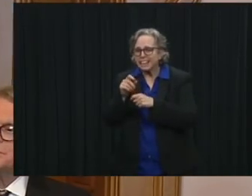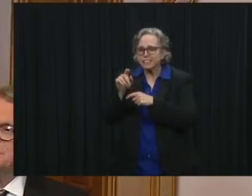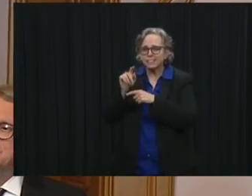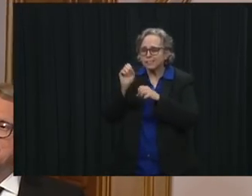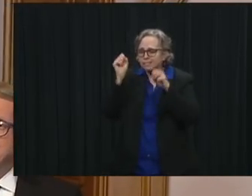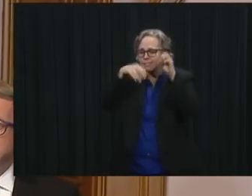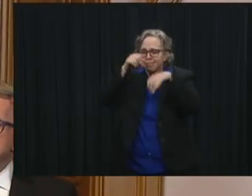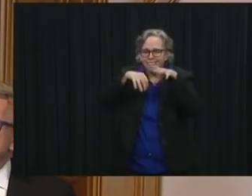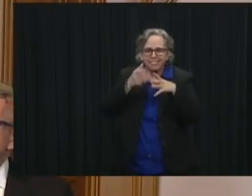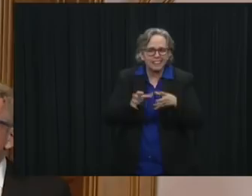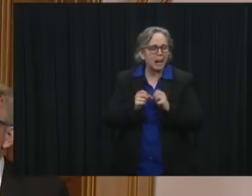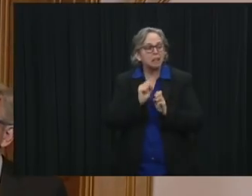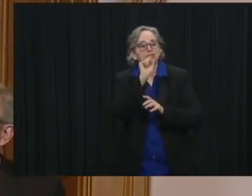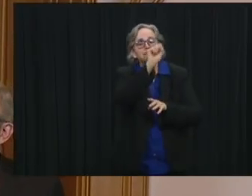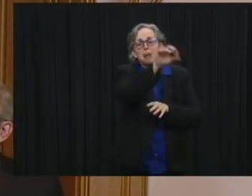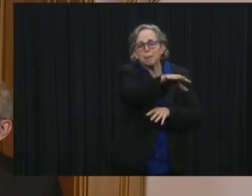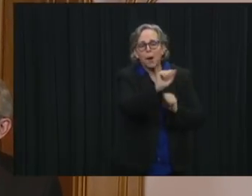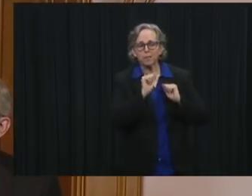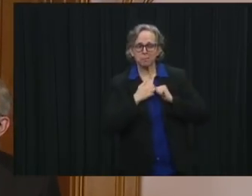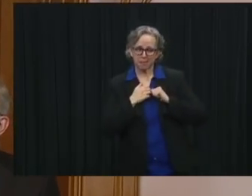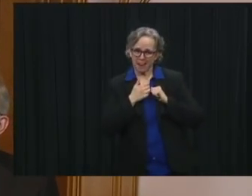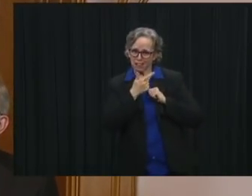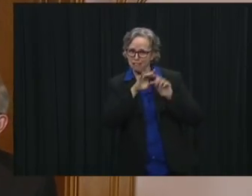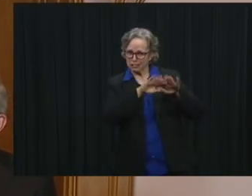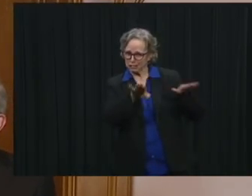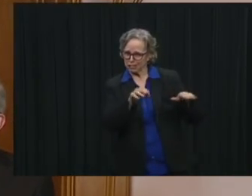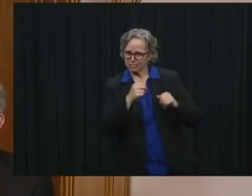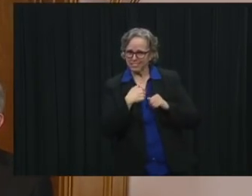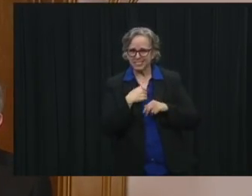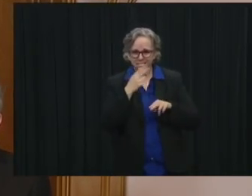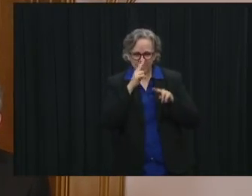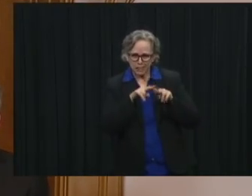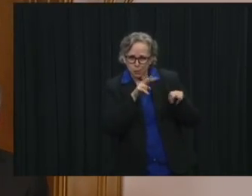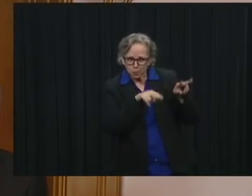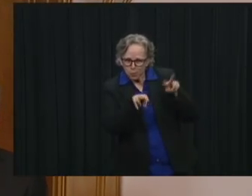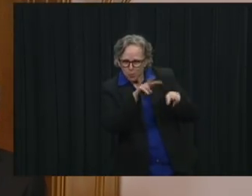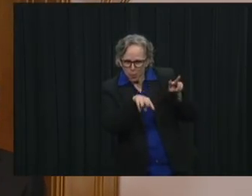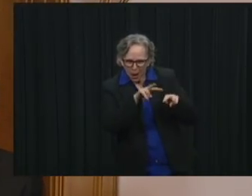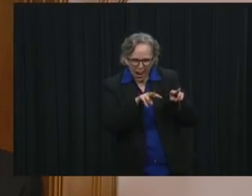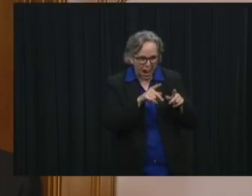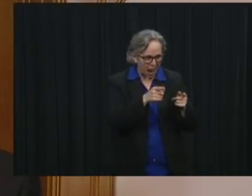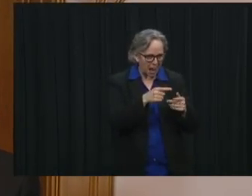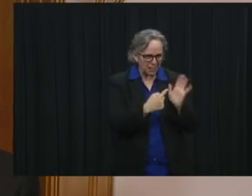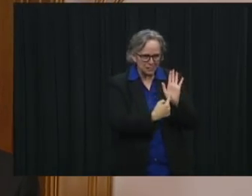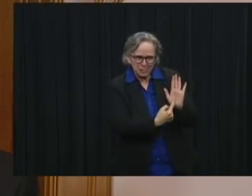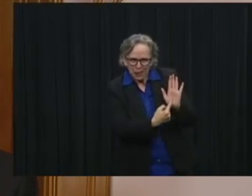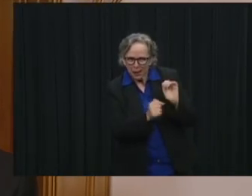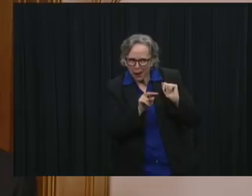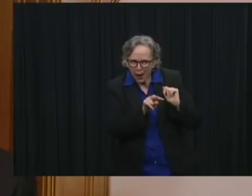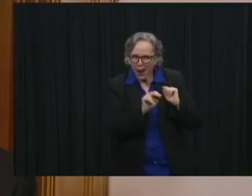been a lot of fun for us to see what they've made. This morning I dropped off